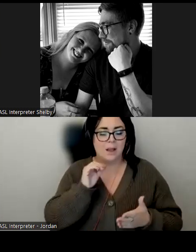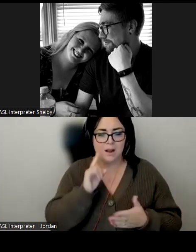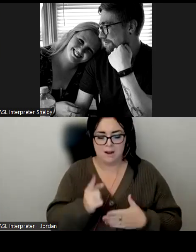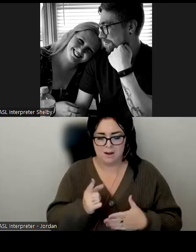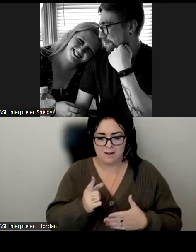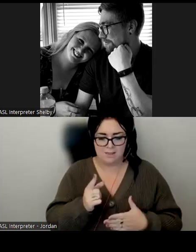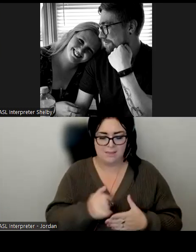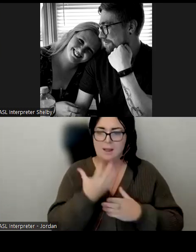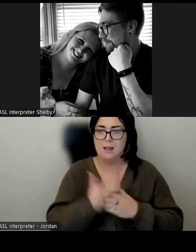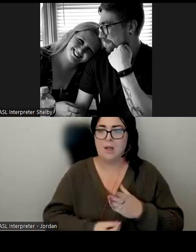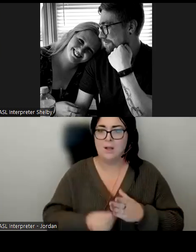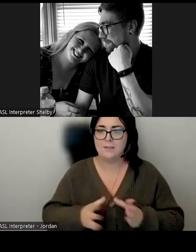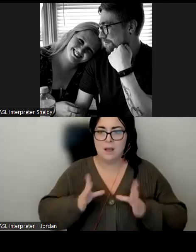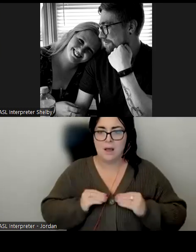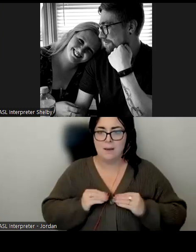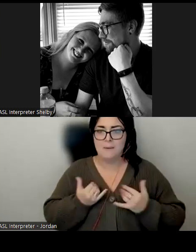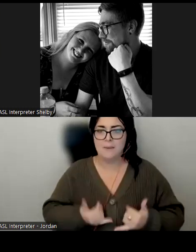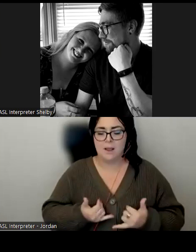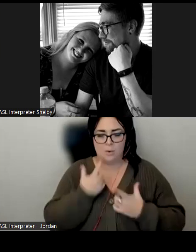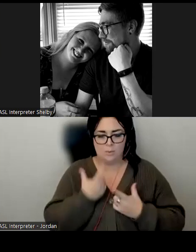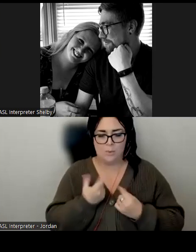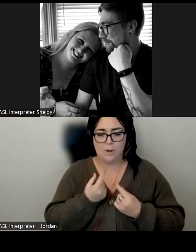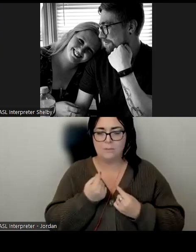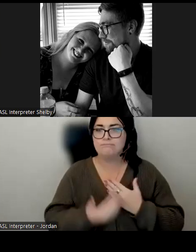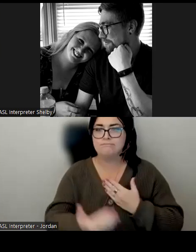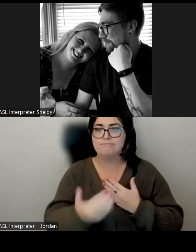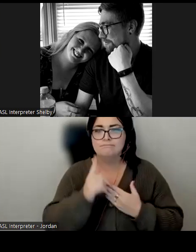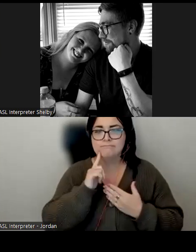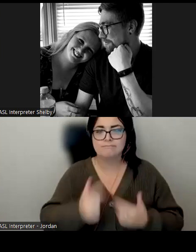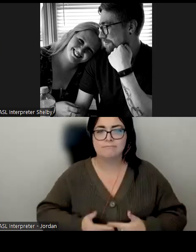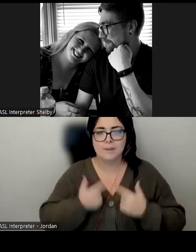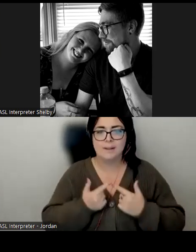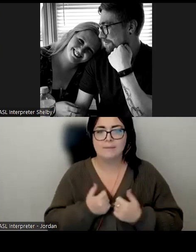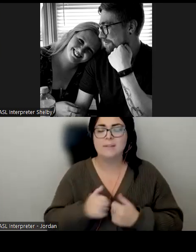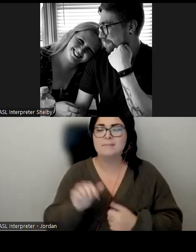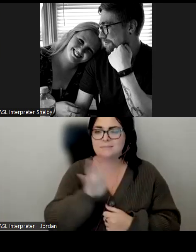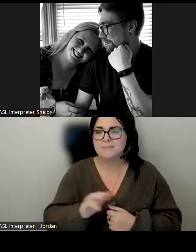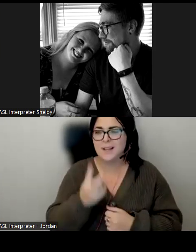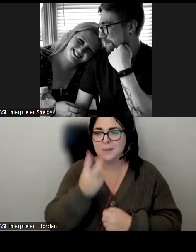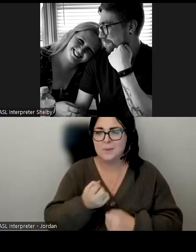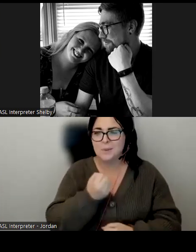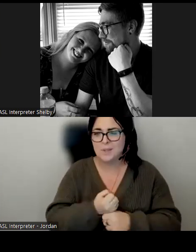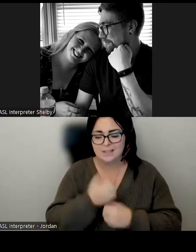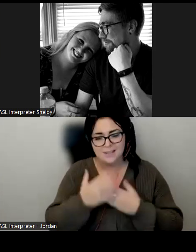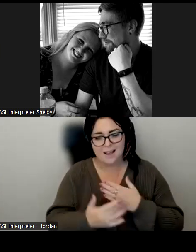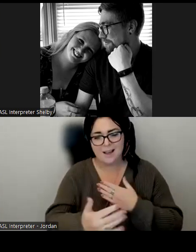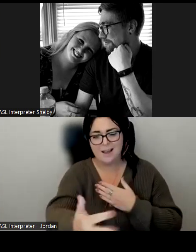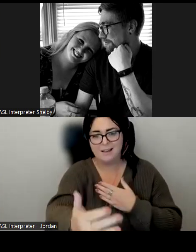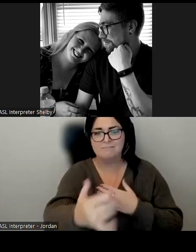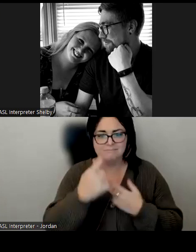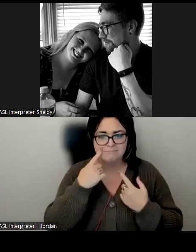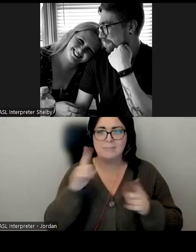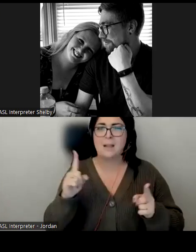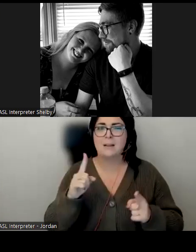our lives. It normally takes people a minimum of 2 years to adjust to the major aspects of